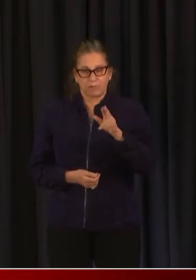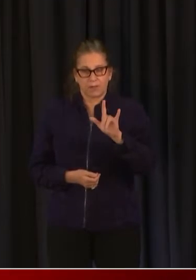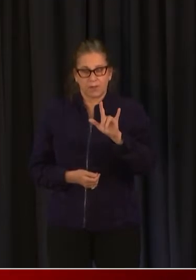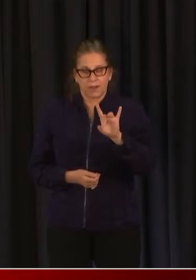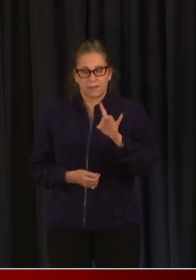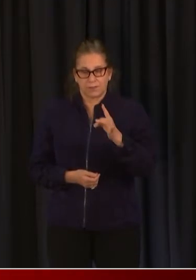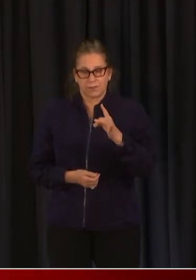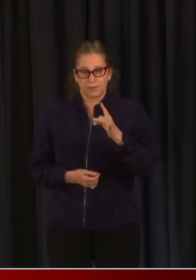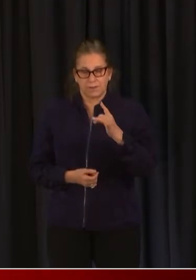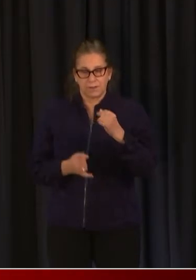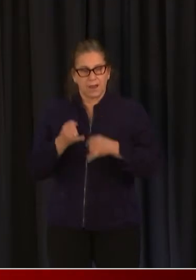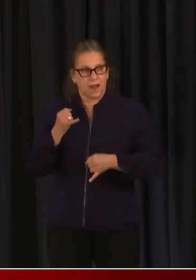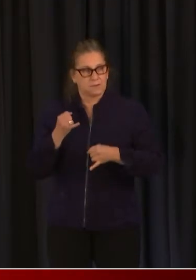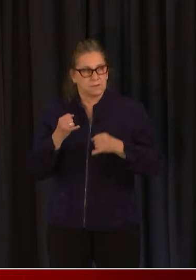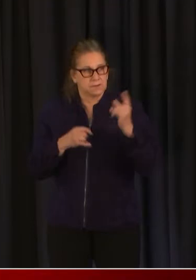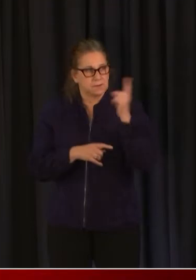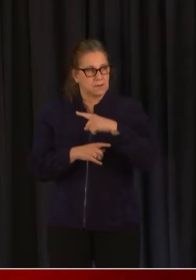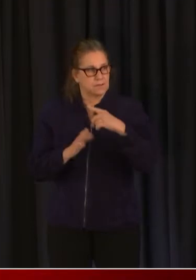vaccinate.dc.gov.